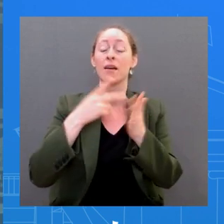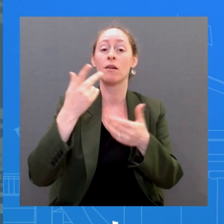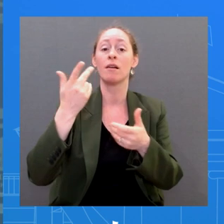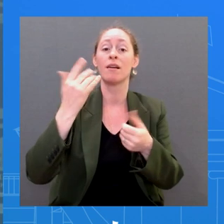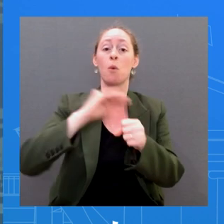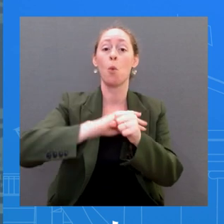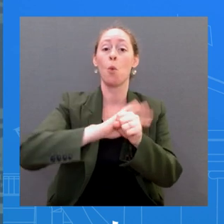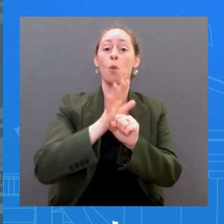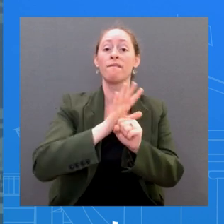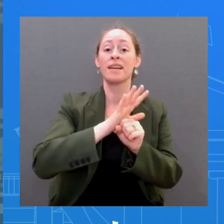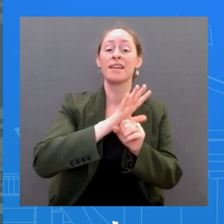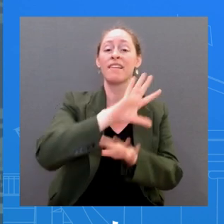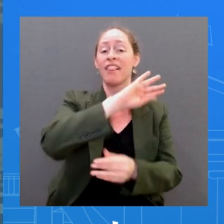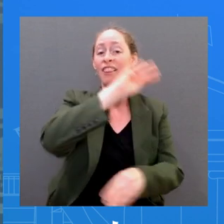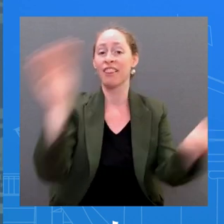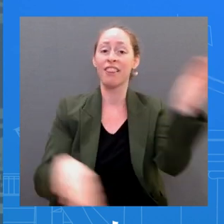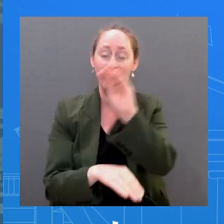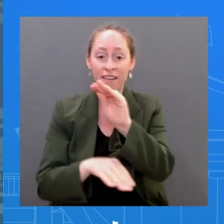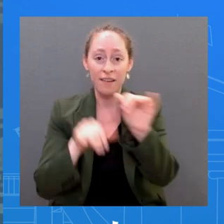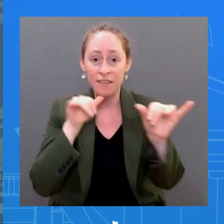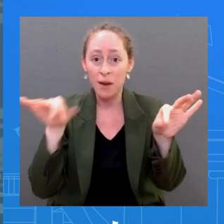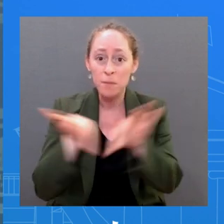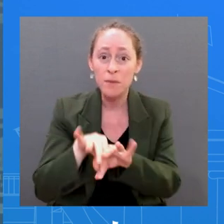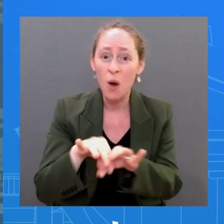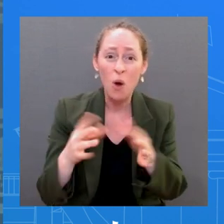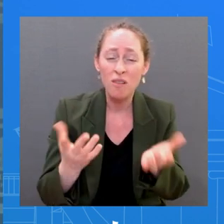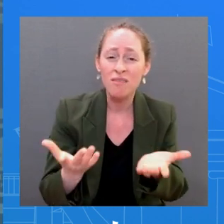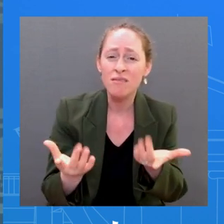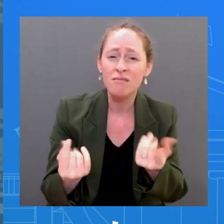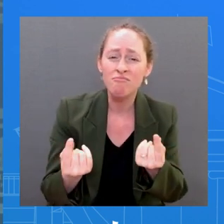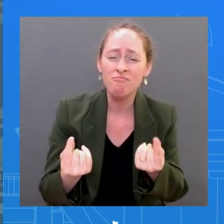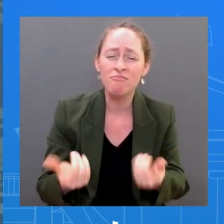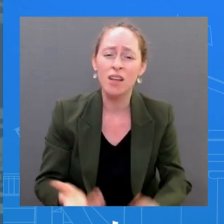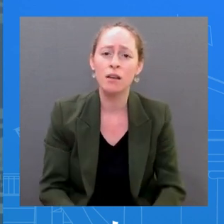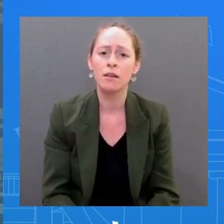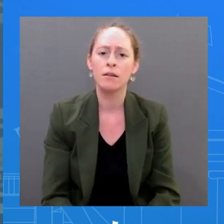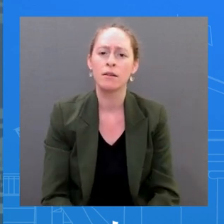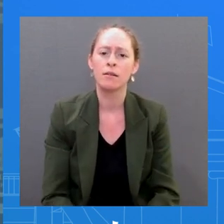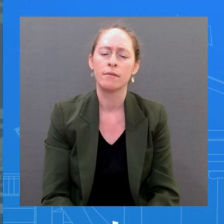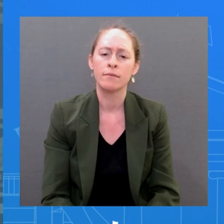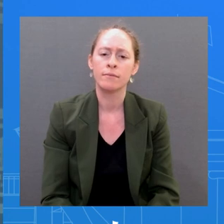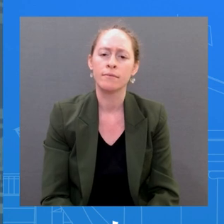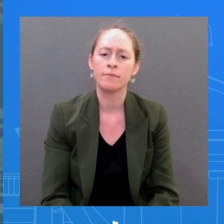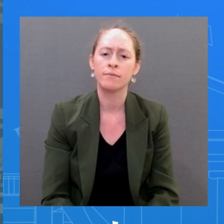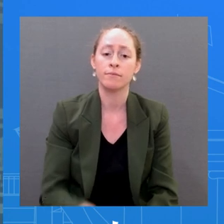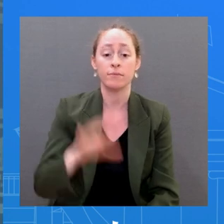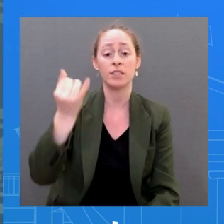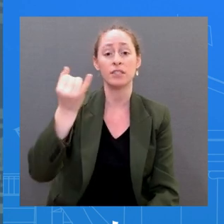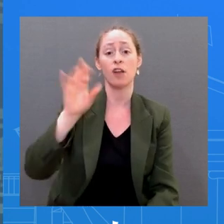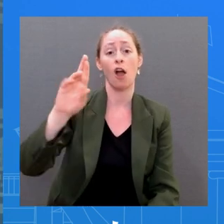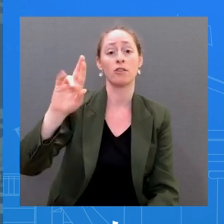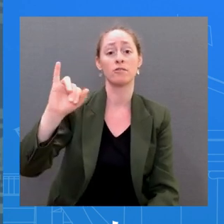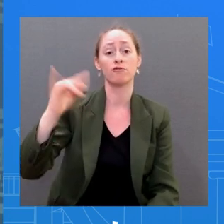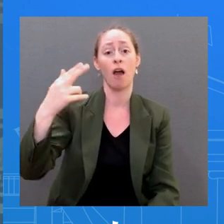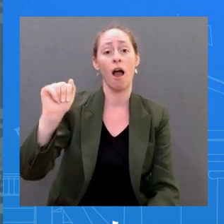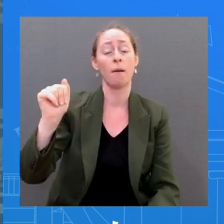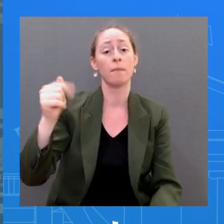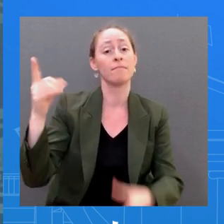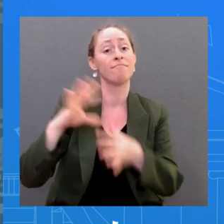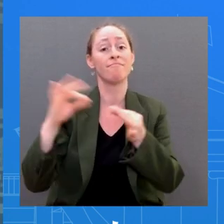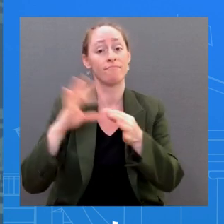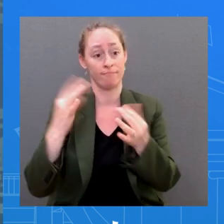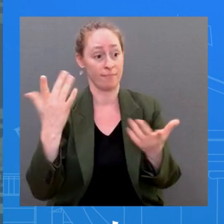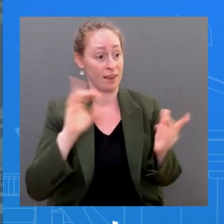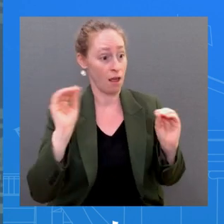bit of what Dr. Jha has said is, without additional funding, you know, we are unable to purchase life-saving treatments for the American